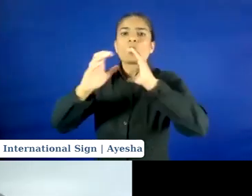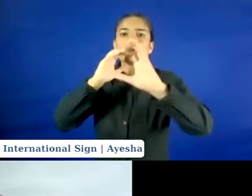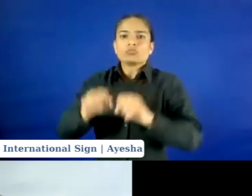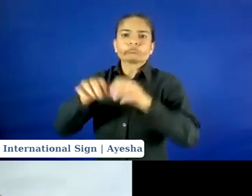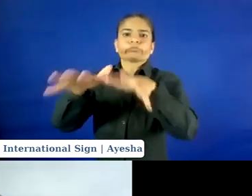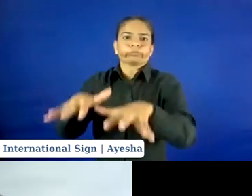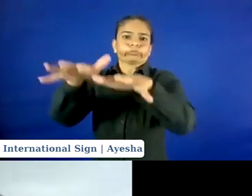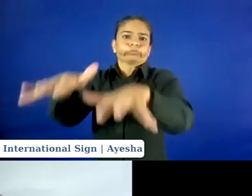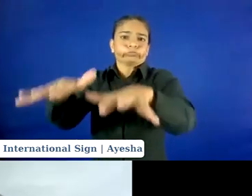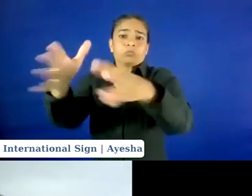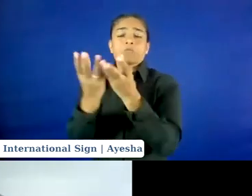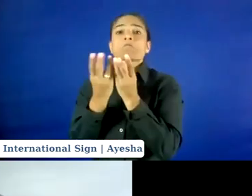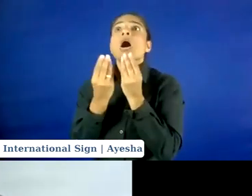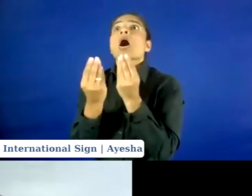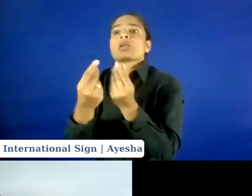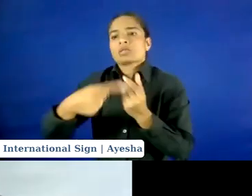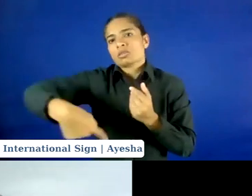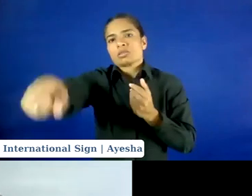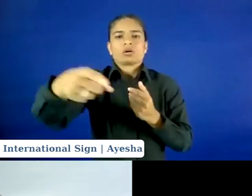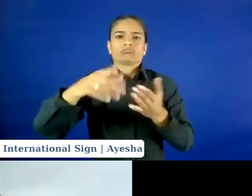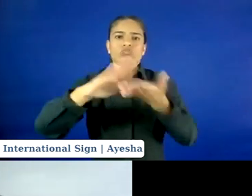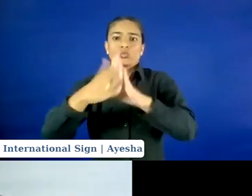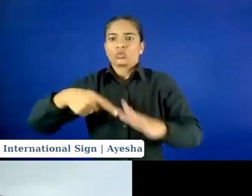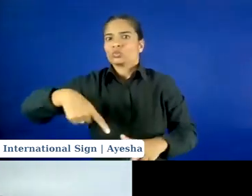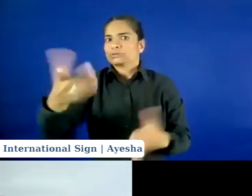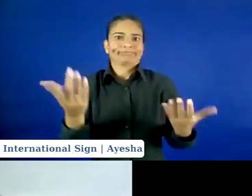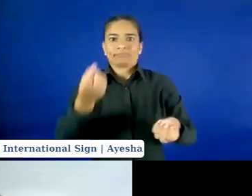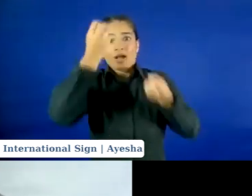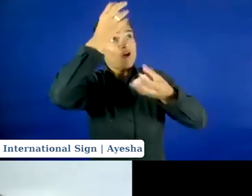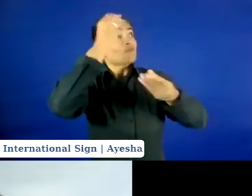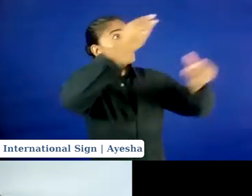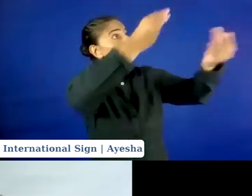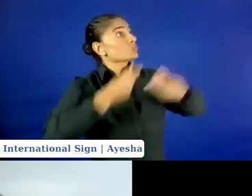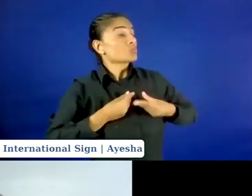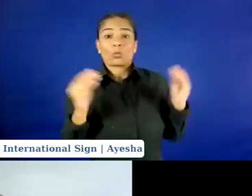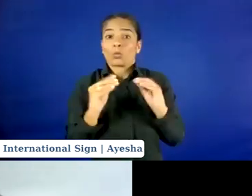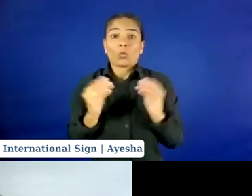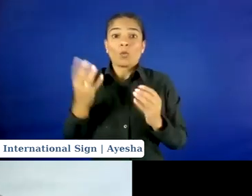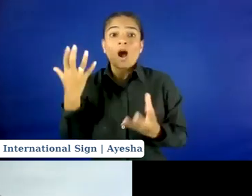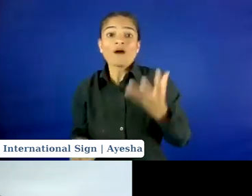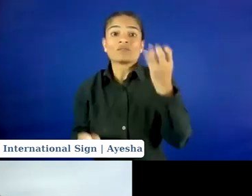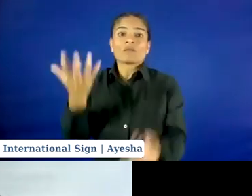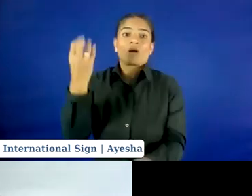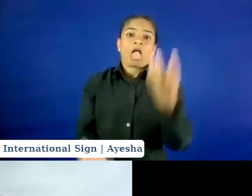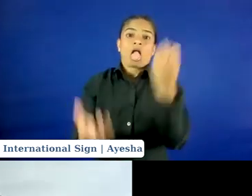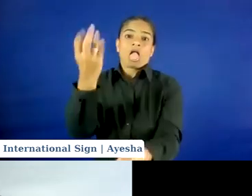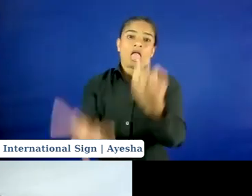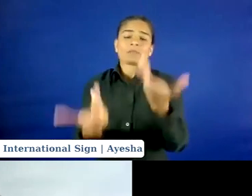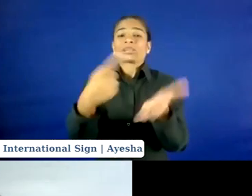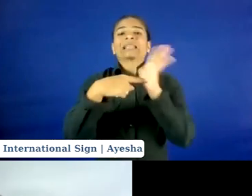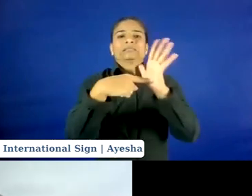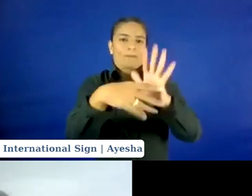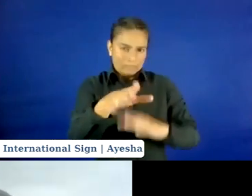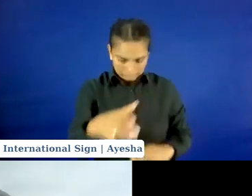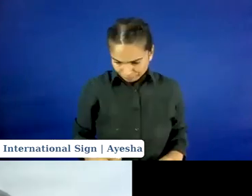One example I can give is how now that there's a boom on employment around the Teaching Service Commission,